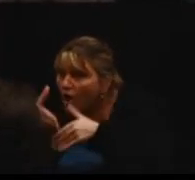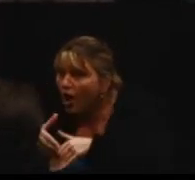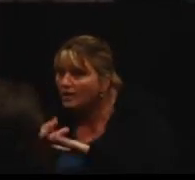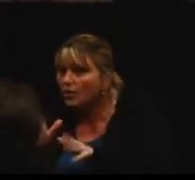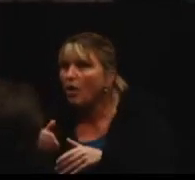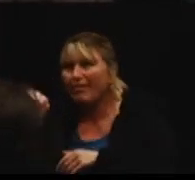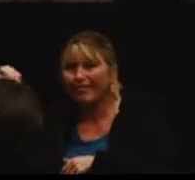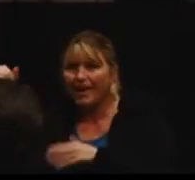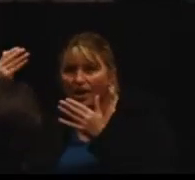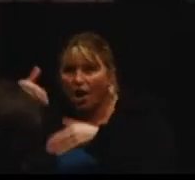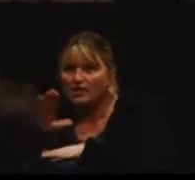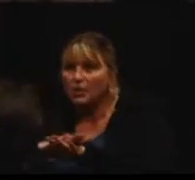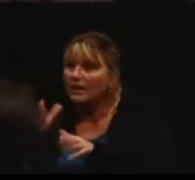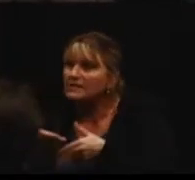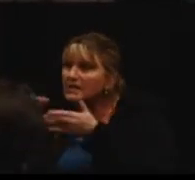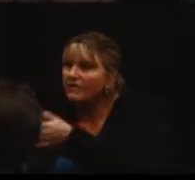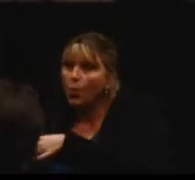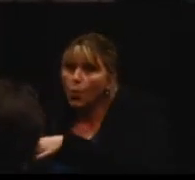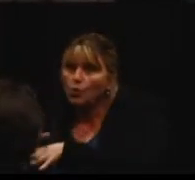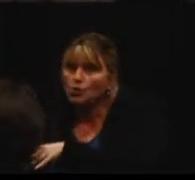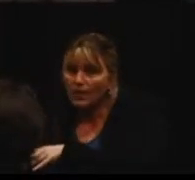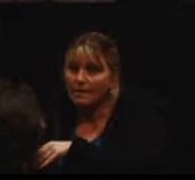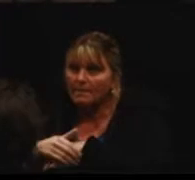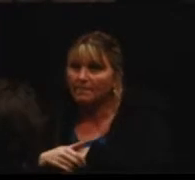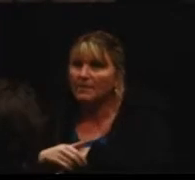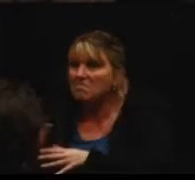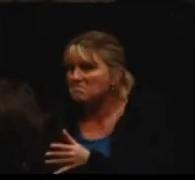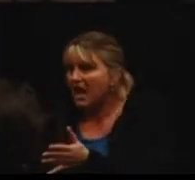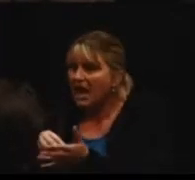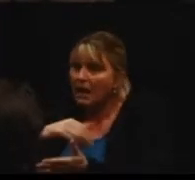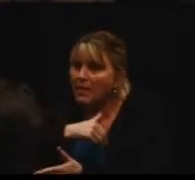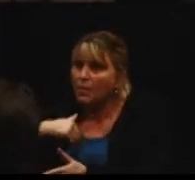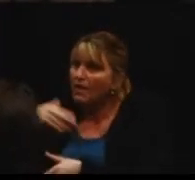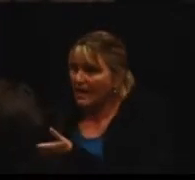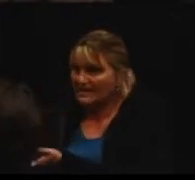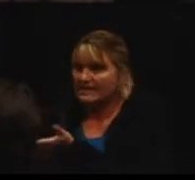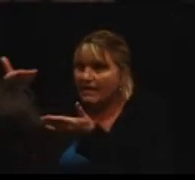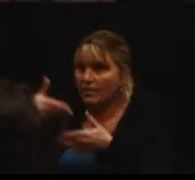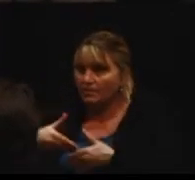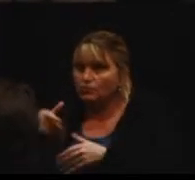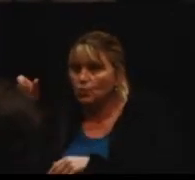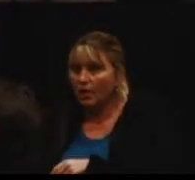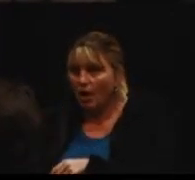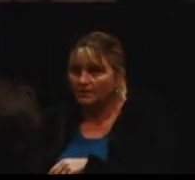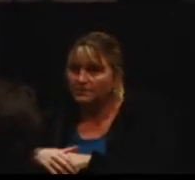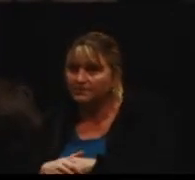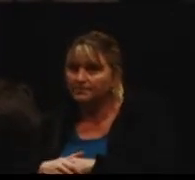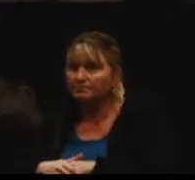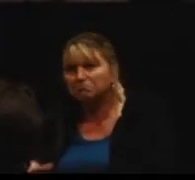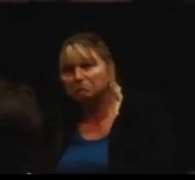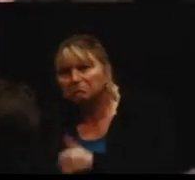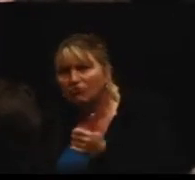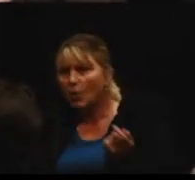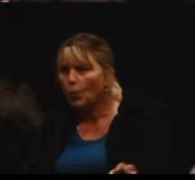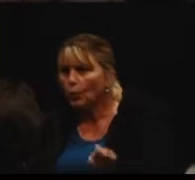to their nighttime, and we deliver work to them. They get up in the morning and they deliver it to the clients, and it works great. So